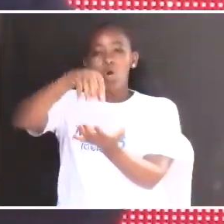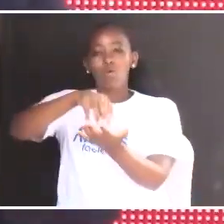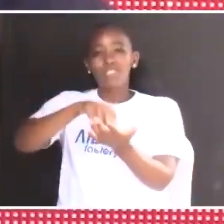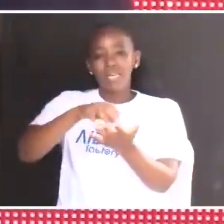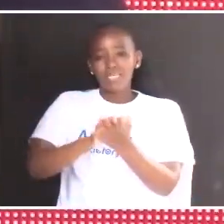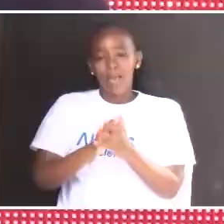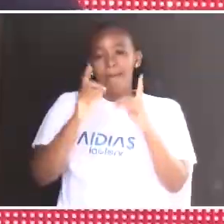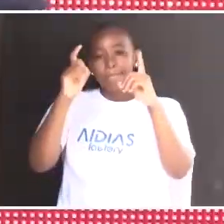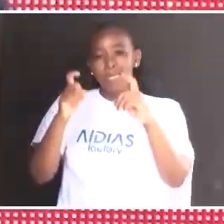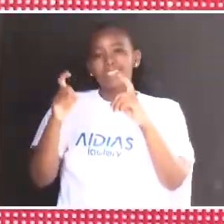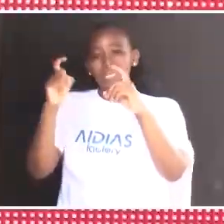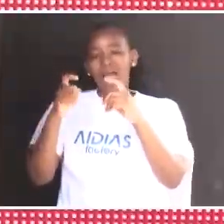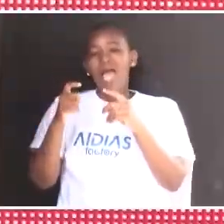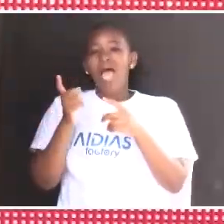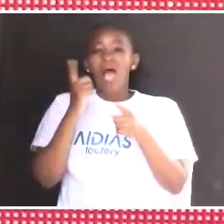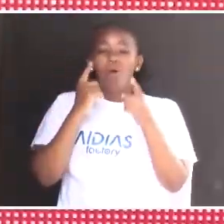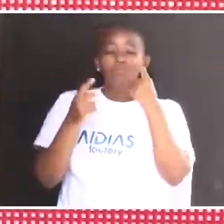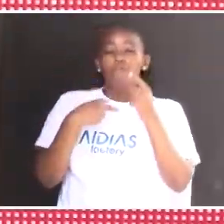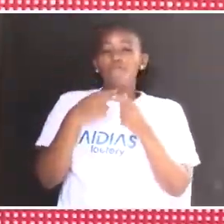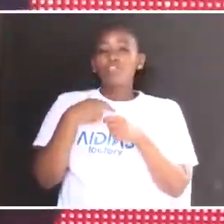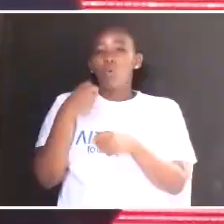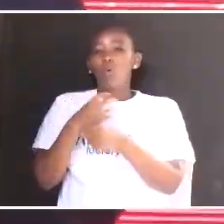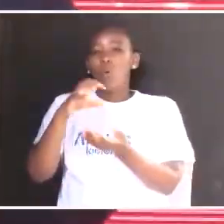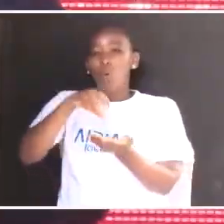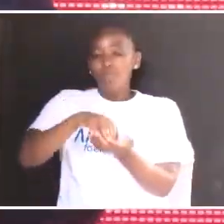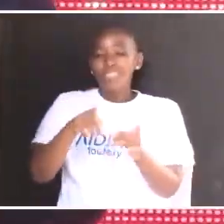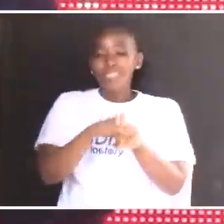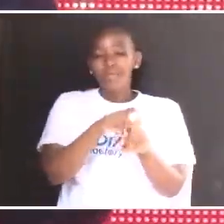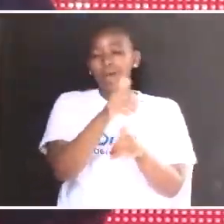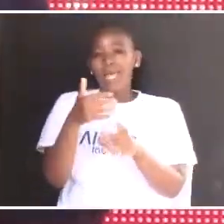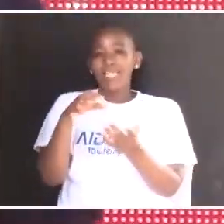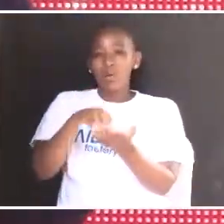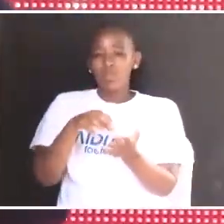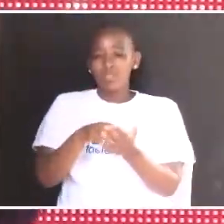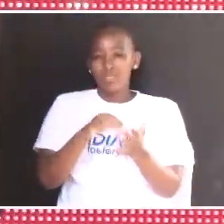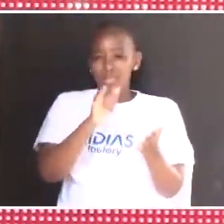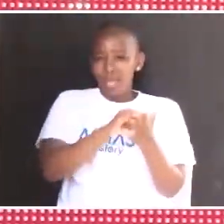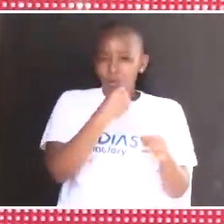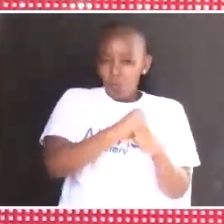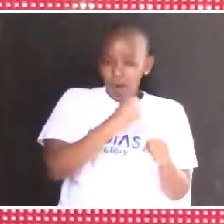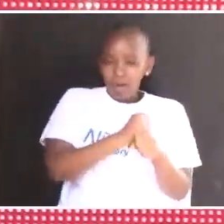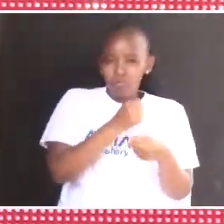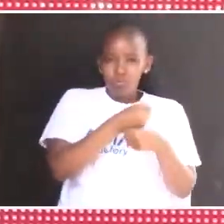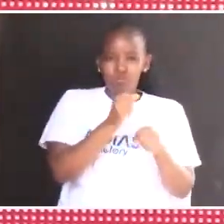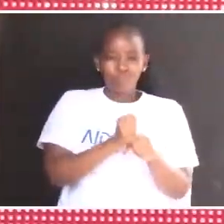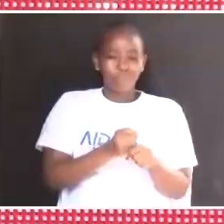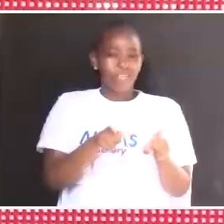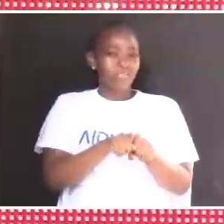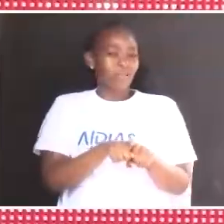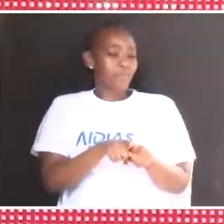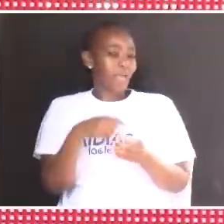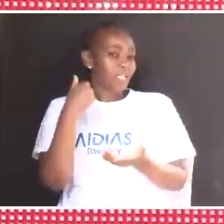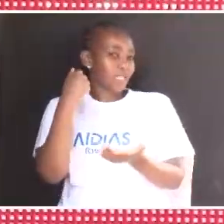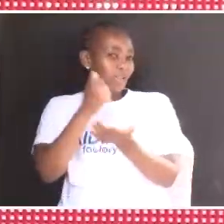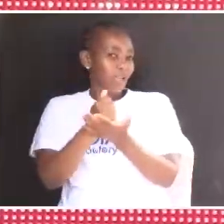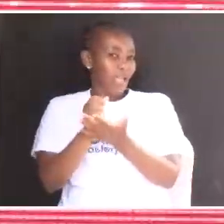picha, ku create audiovisual content, ama any other thing. That work that you create as an